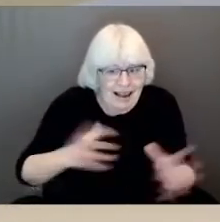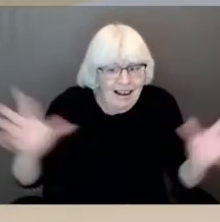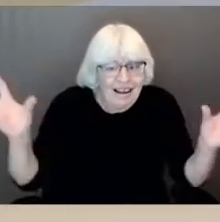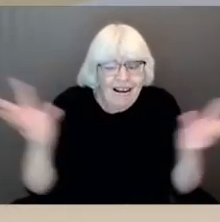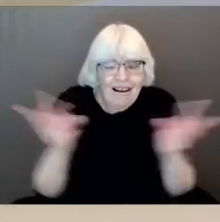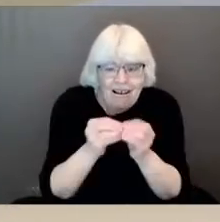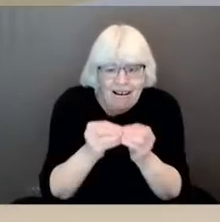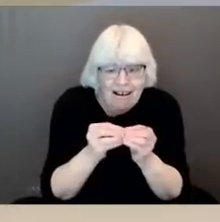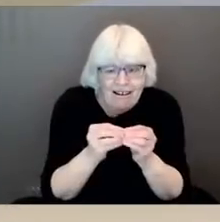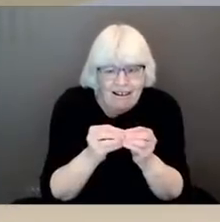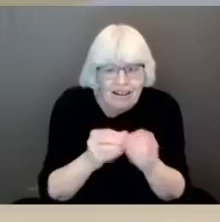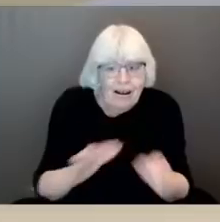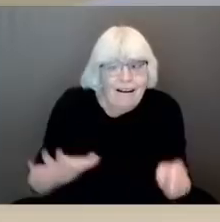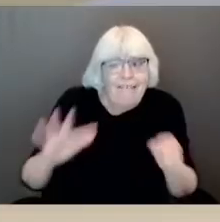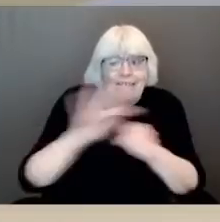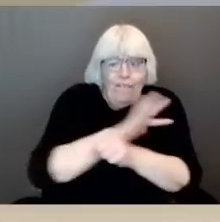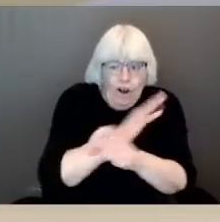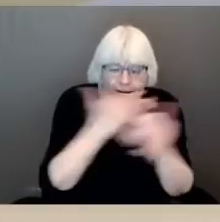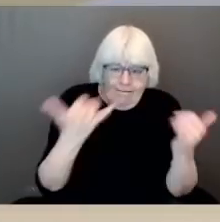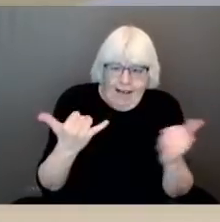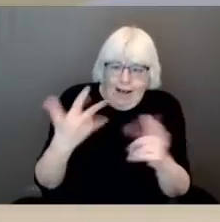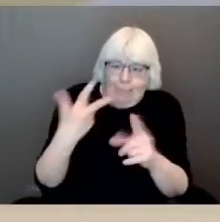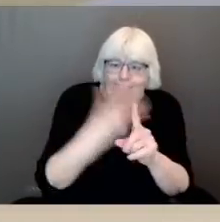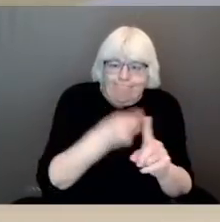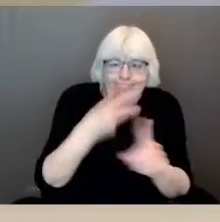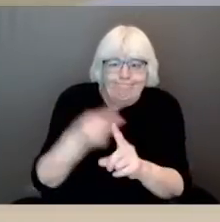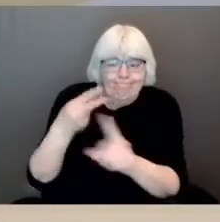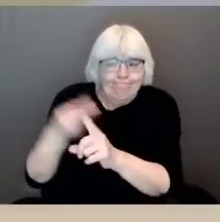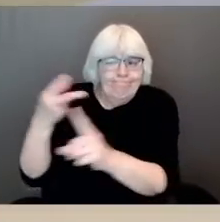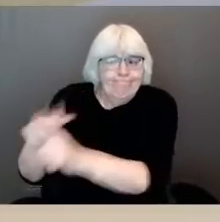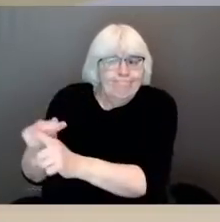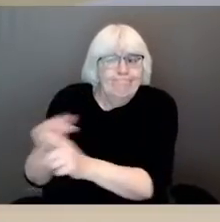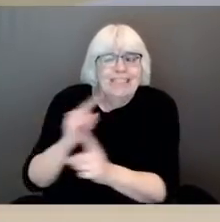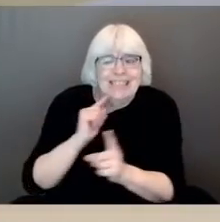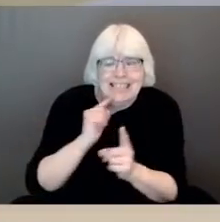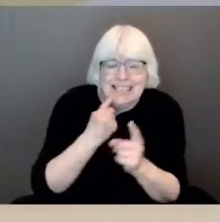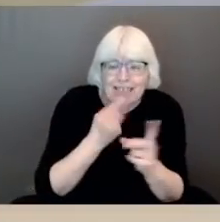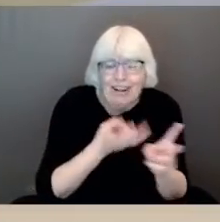side effects from the COVID-19 vaccine are extremely rare at